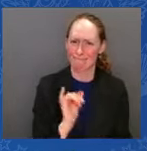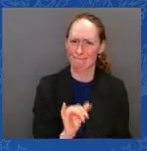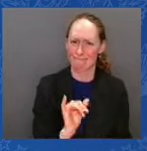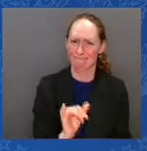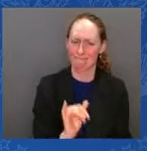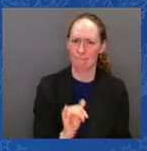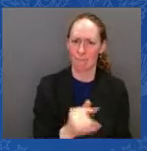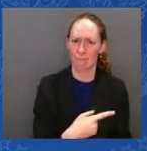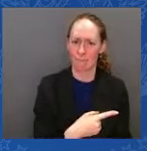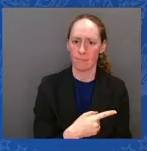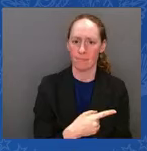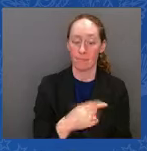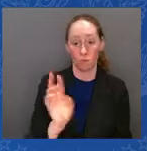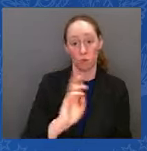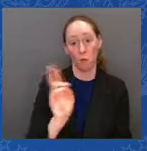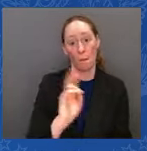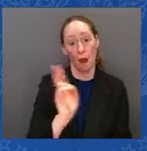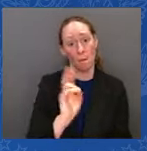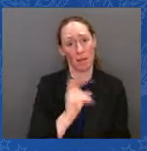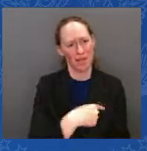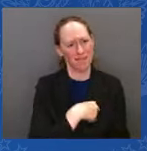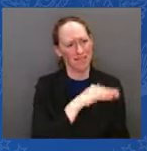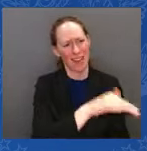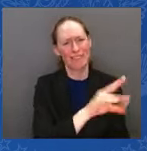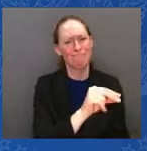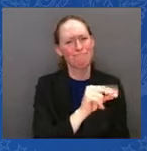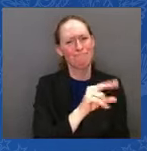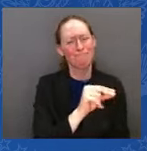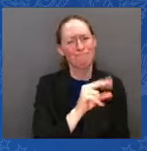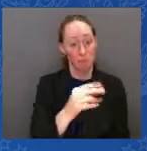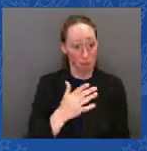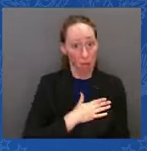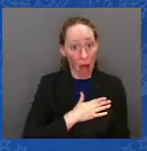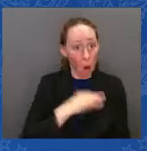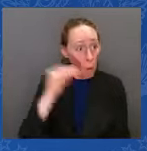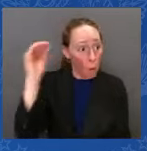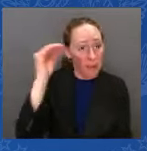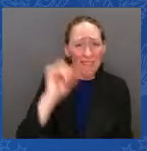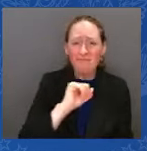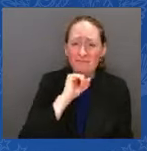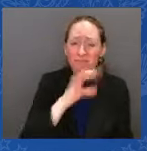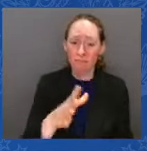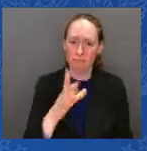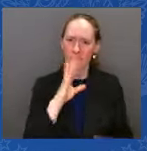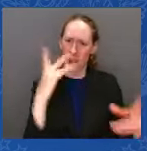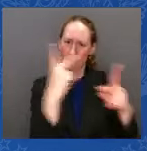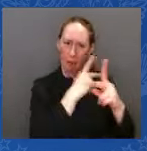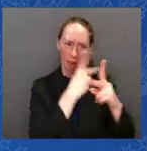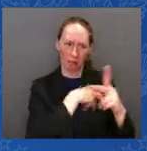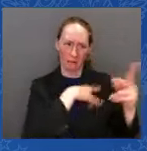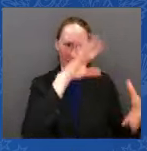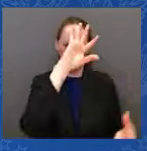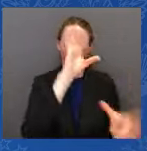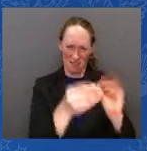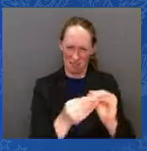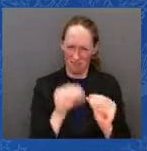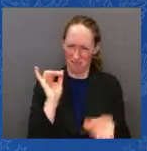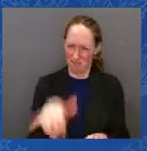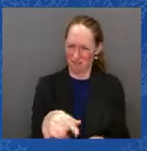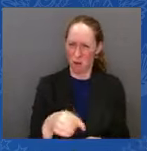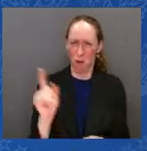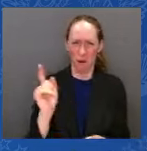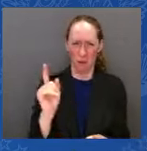out. But that's not my opinion. It's just basic math. And here's what it does. It makes huge